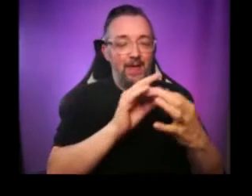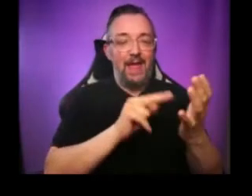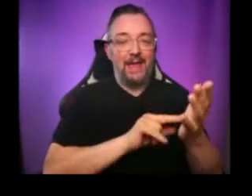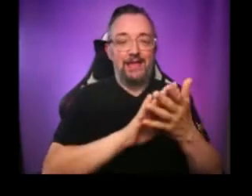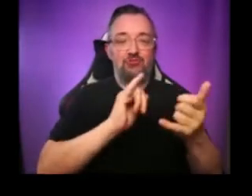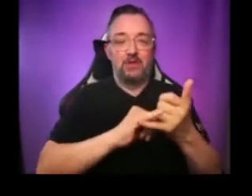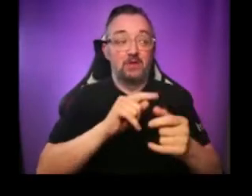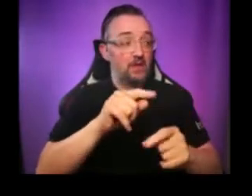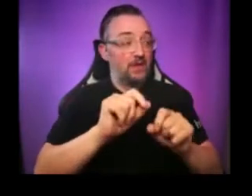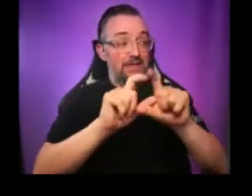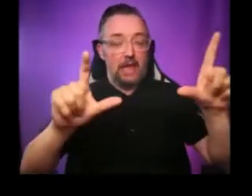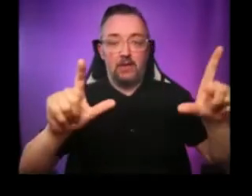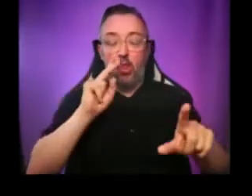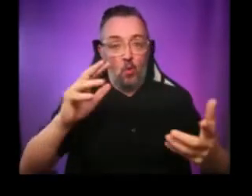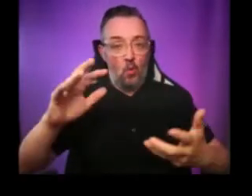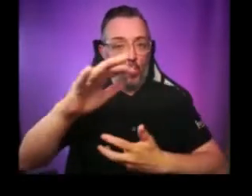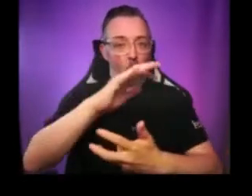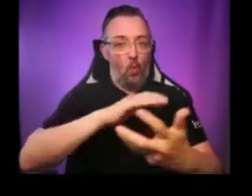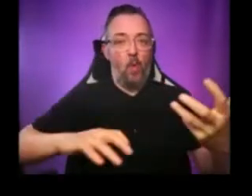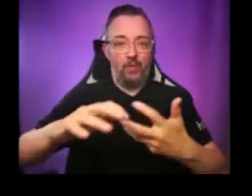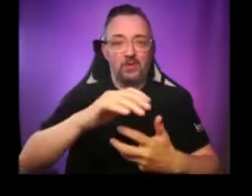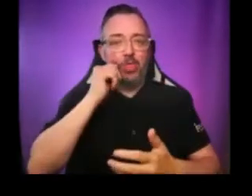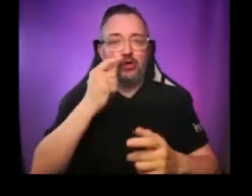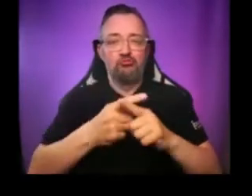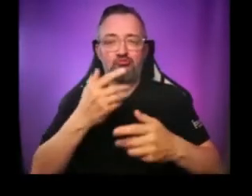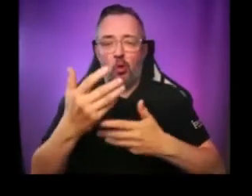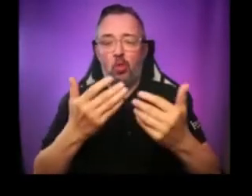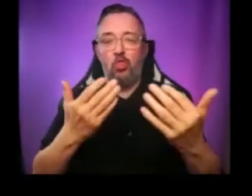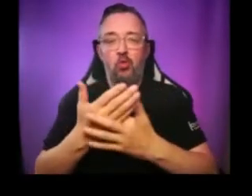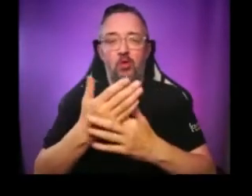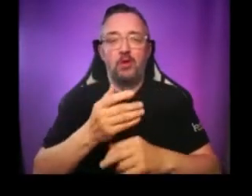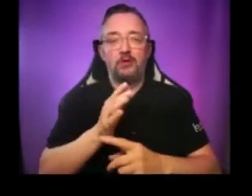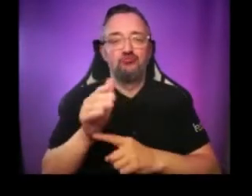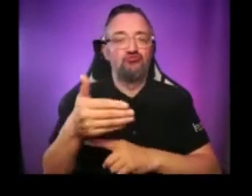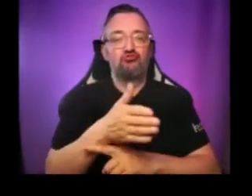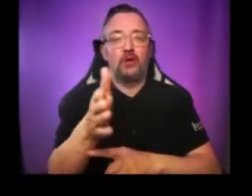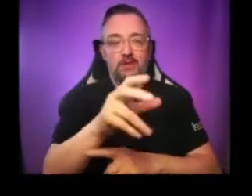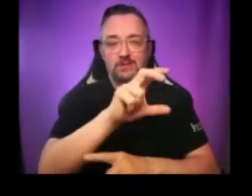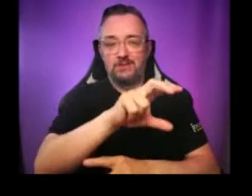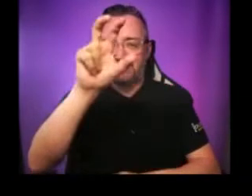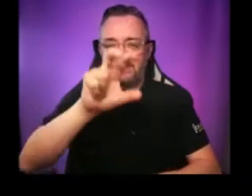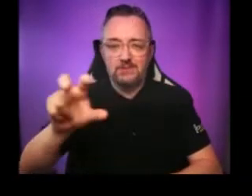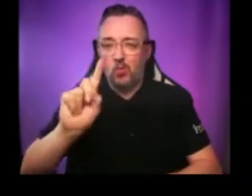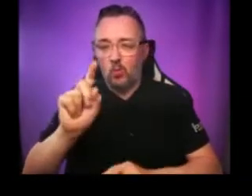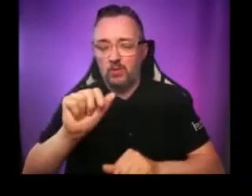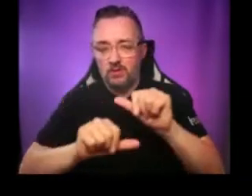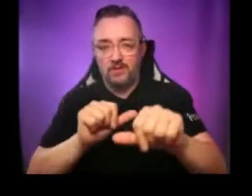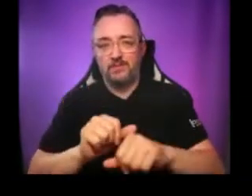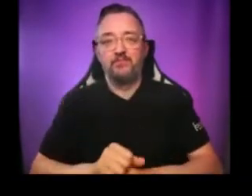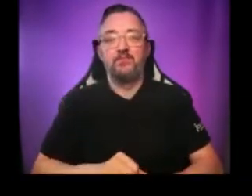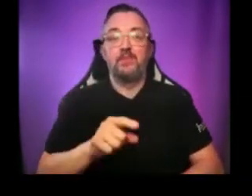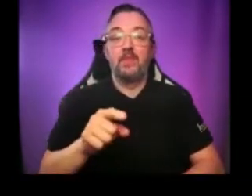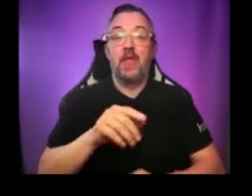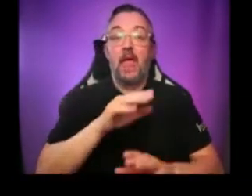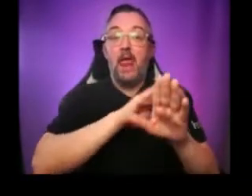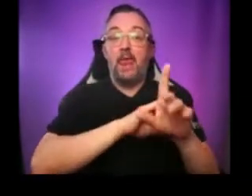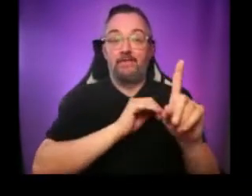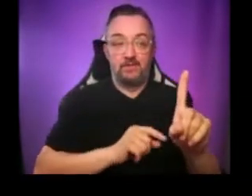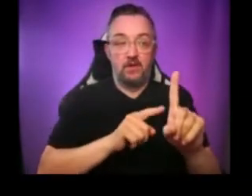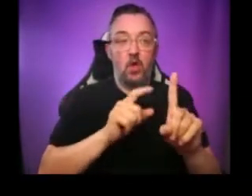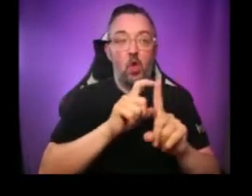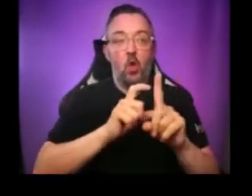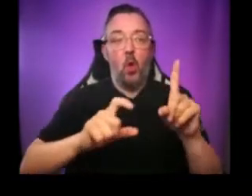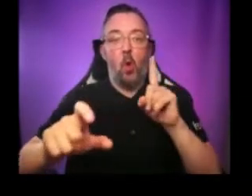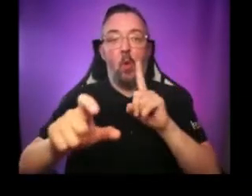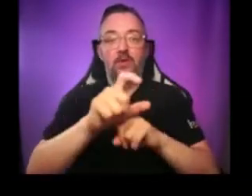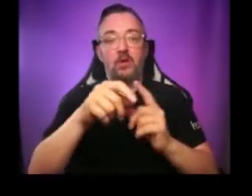slide looks rather complicated, but I'll talk you through the patient journeys that we've outlined here. Starting on the left, the community